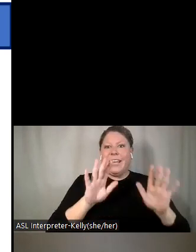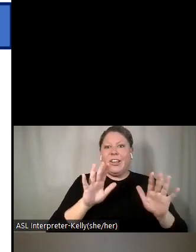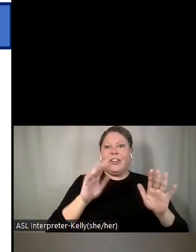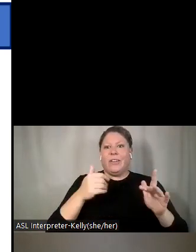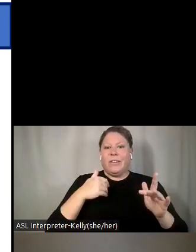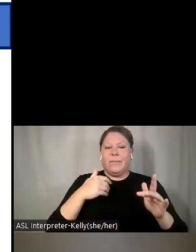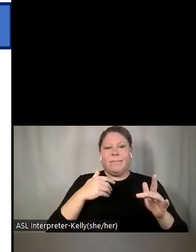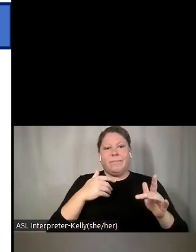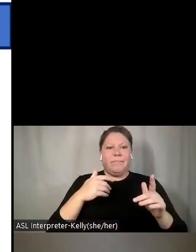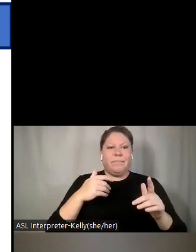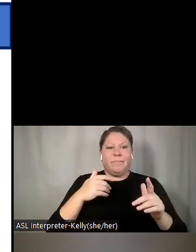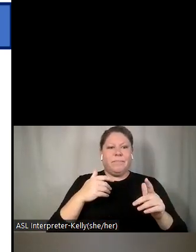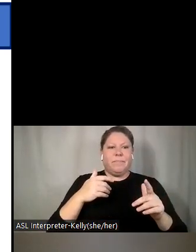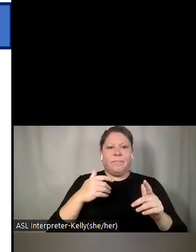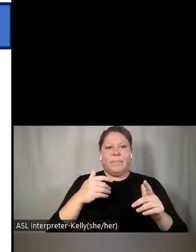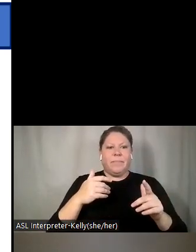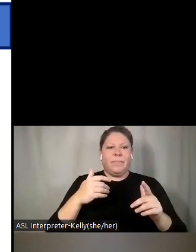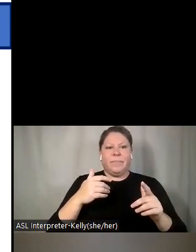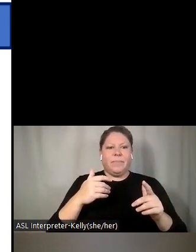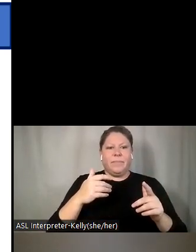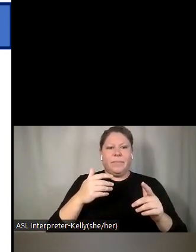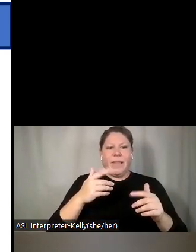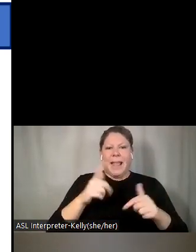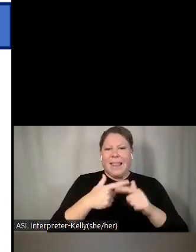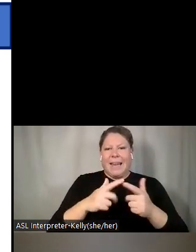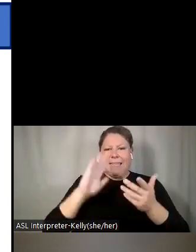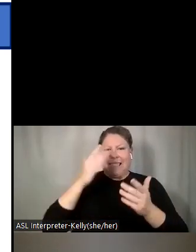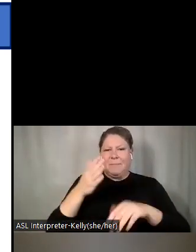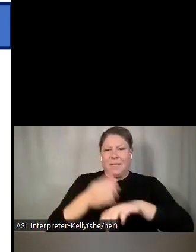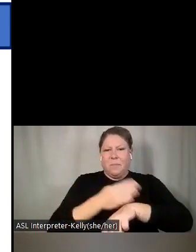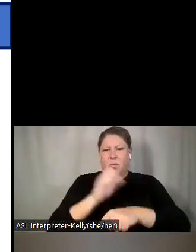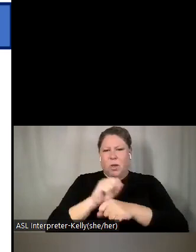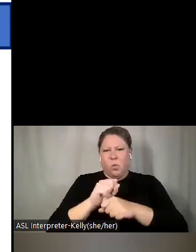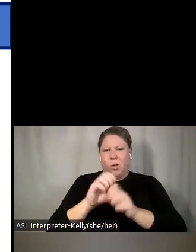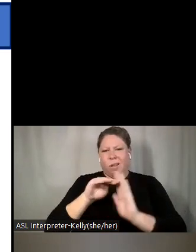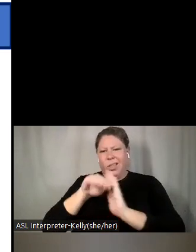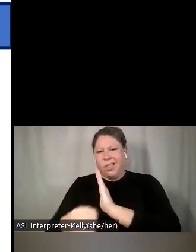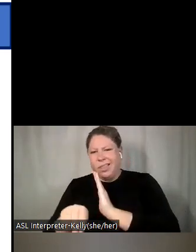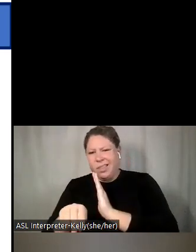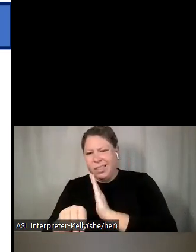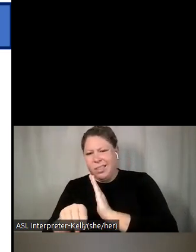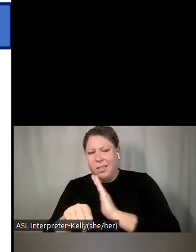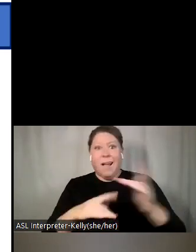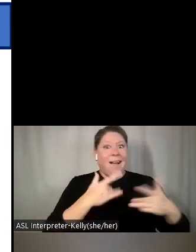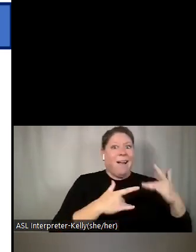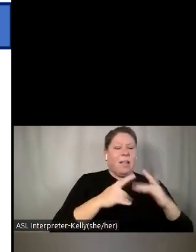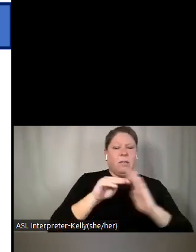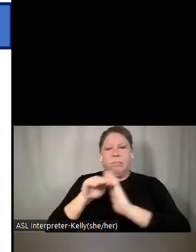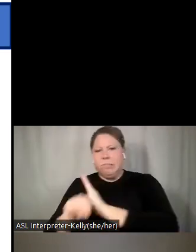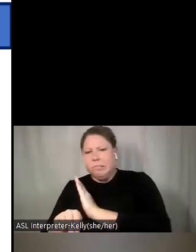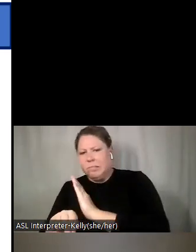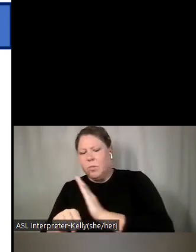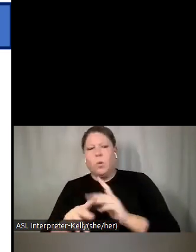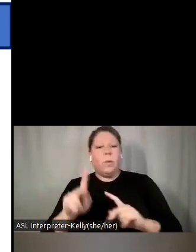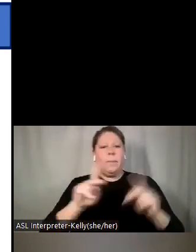a natural entropy to the improvement work. Things seem to fall off or are reprioritized or whatever it may